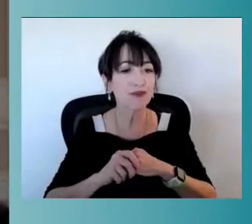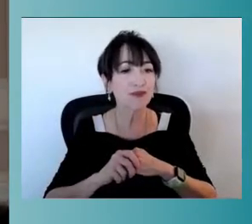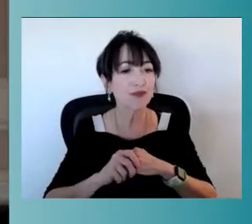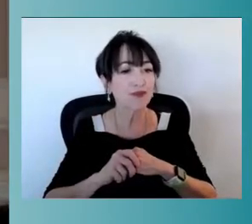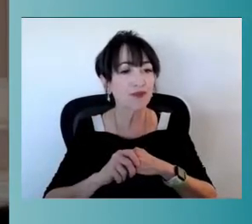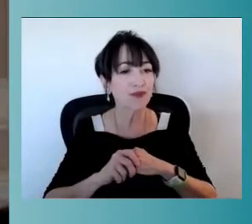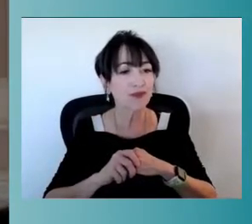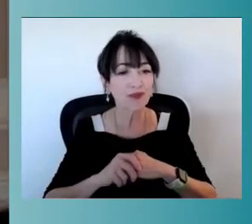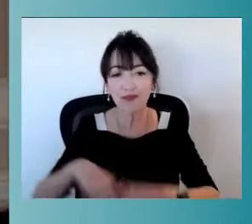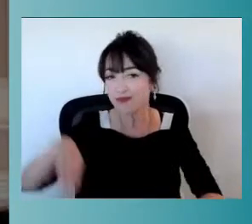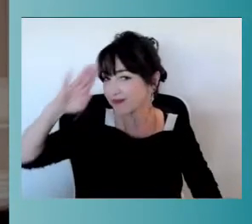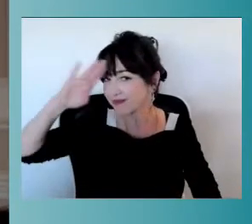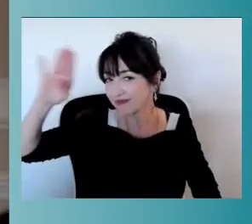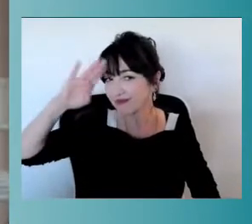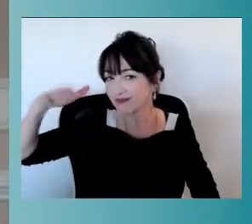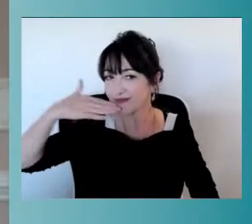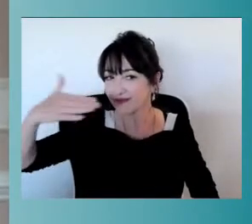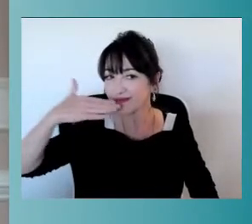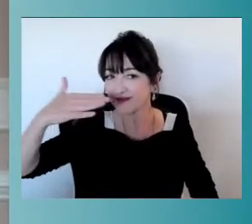Alana, thank you so much.